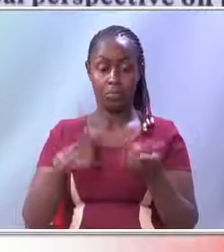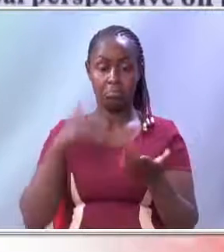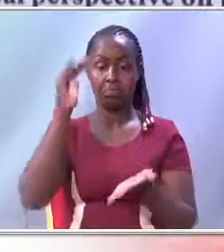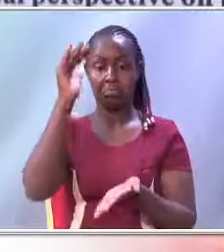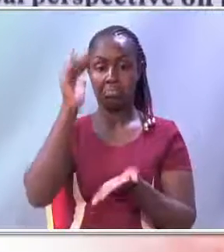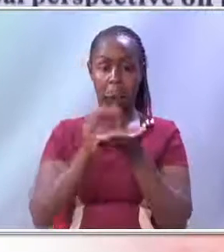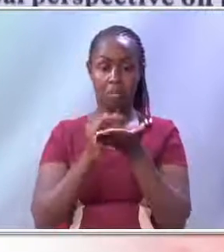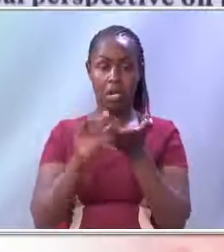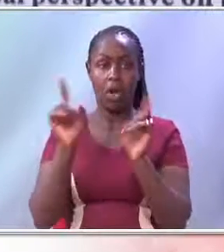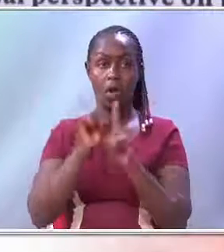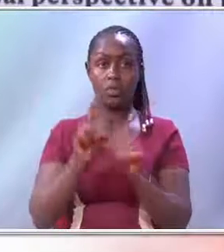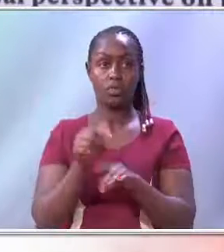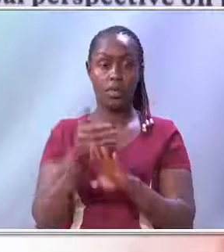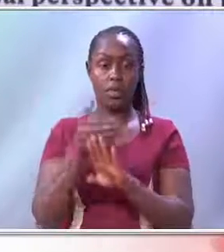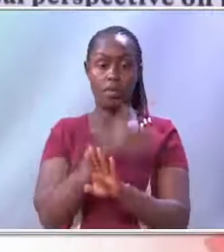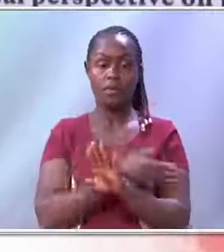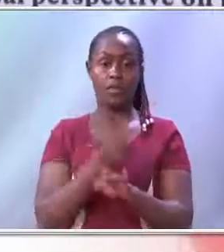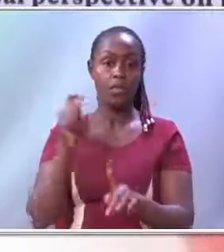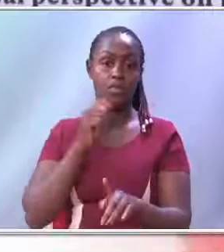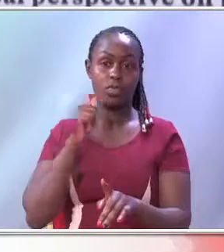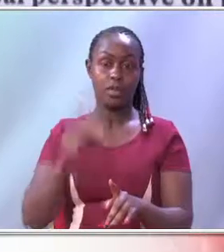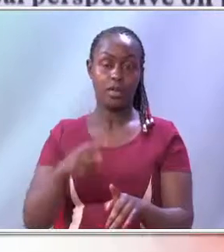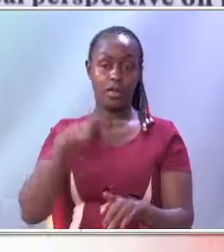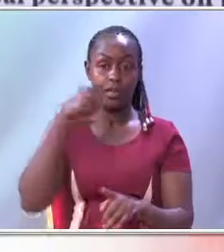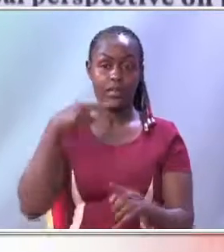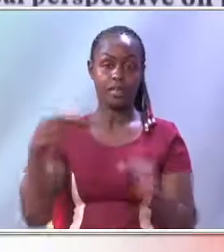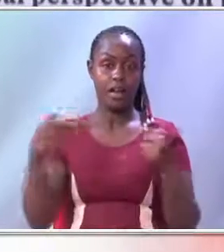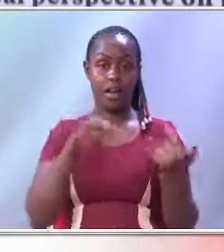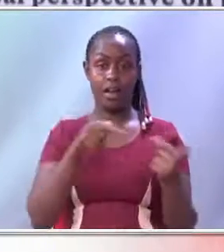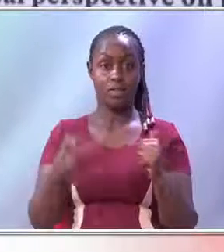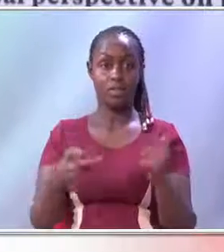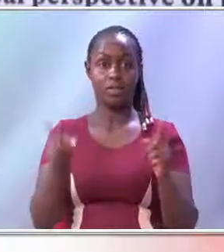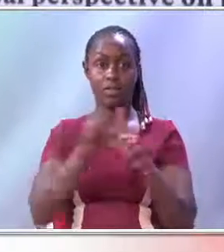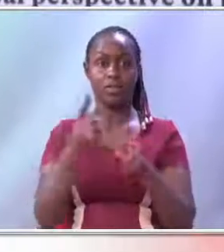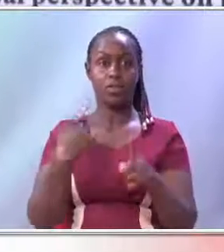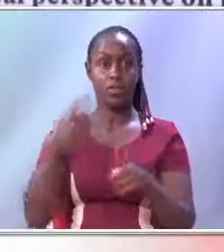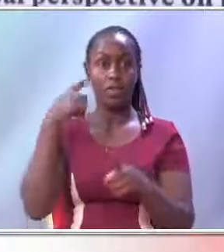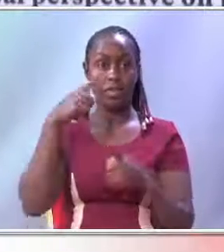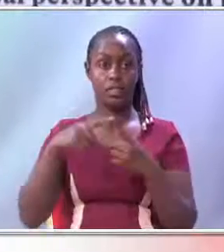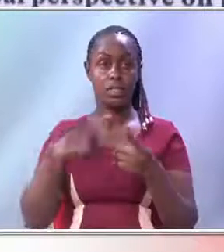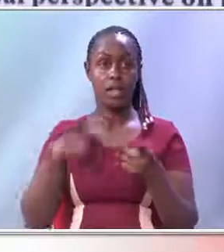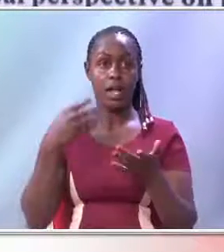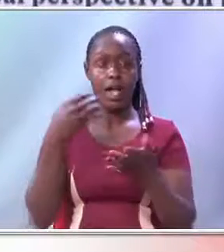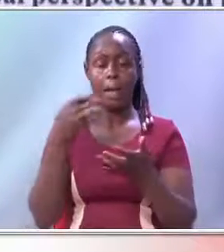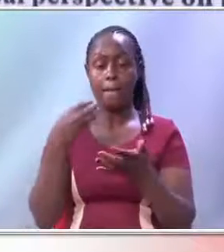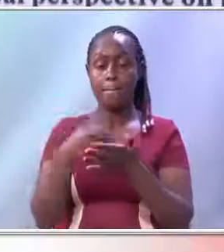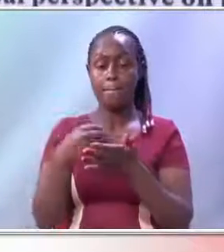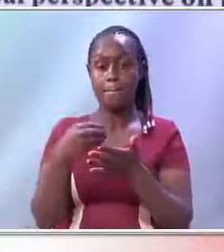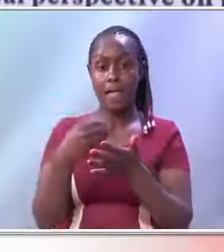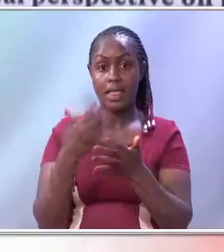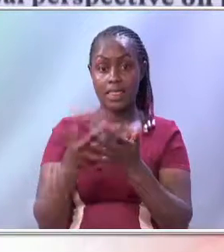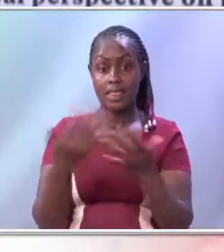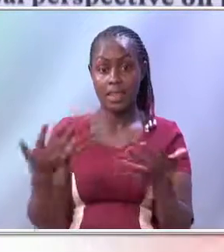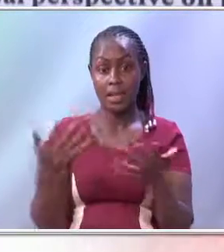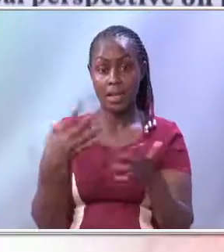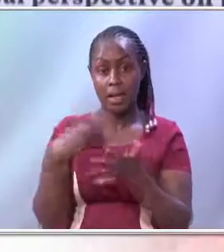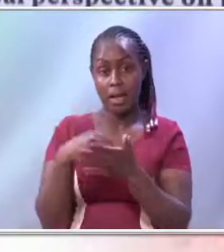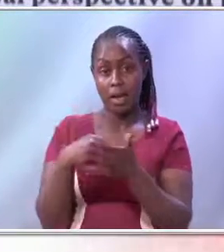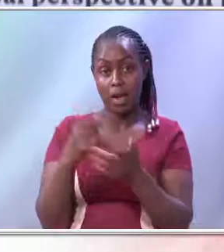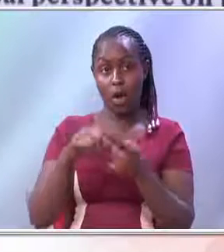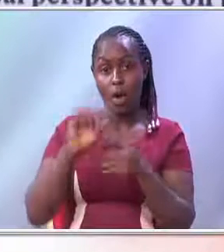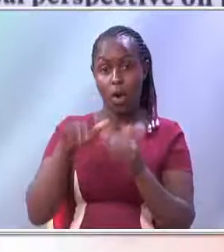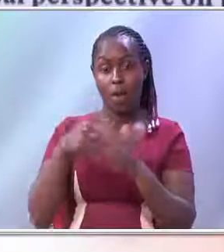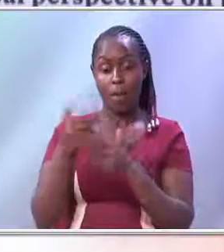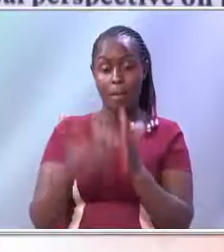before the Ukraine-Russia crisis, we were in an inflationary environment. The cost of fuel, the cost of food was going up. But when